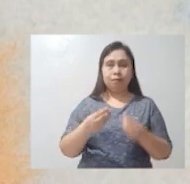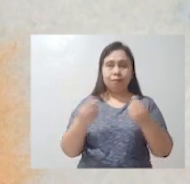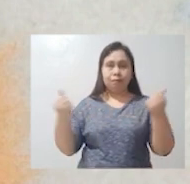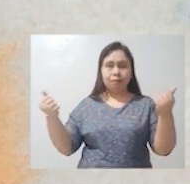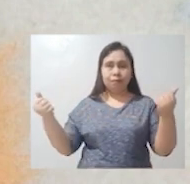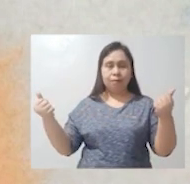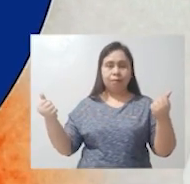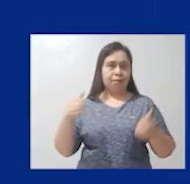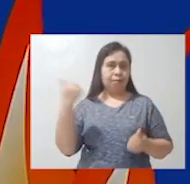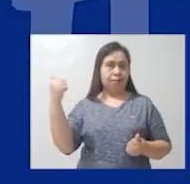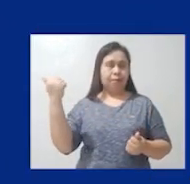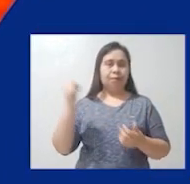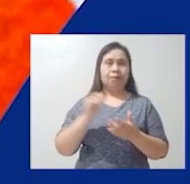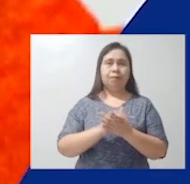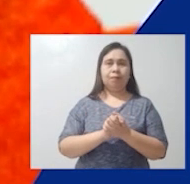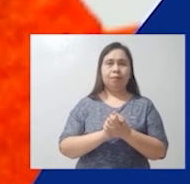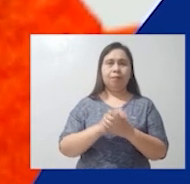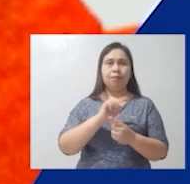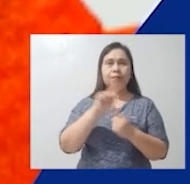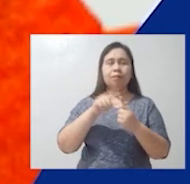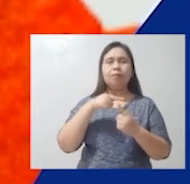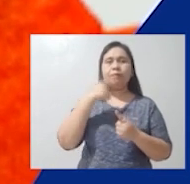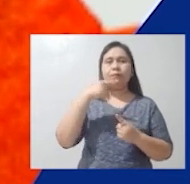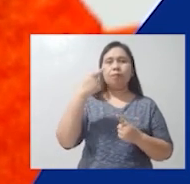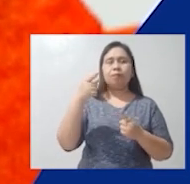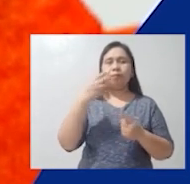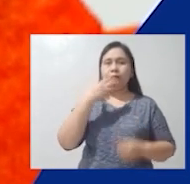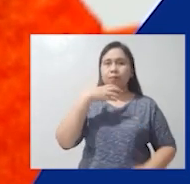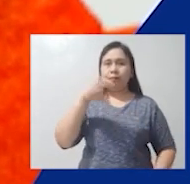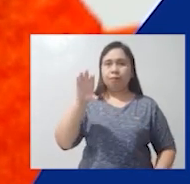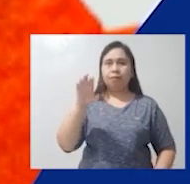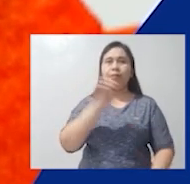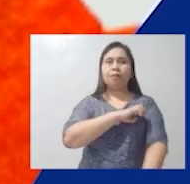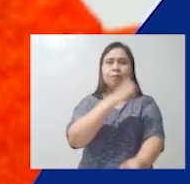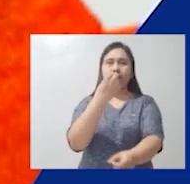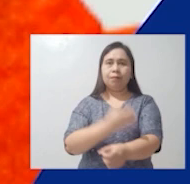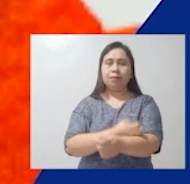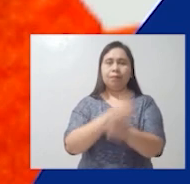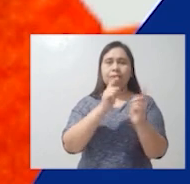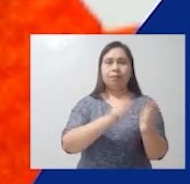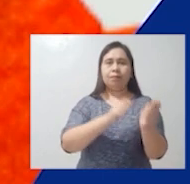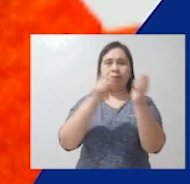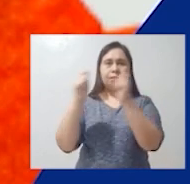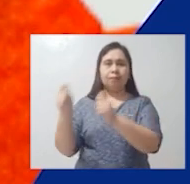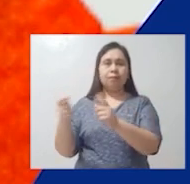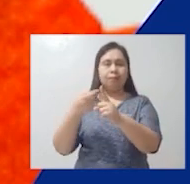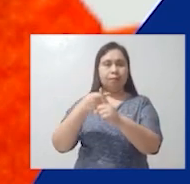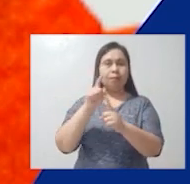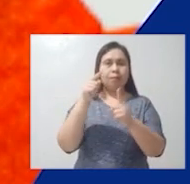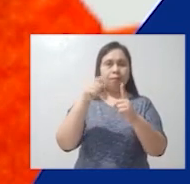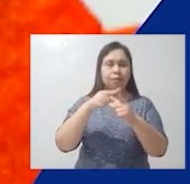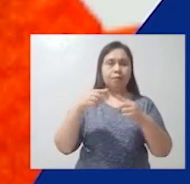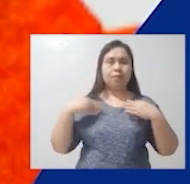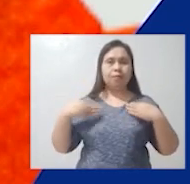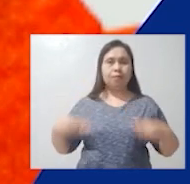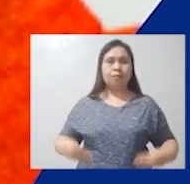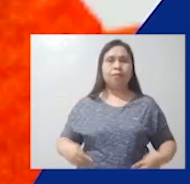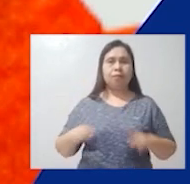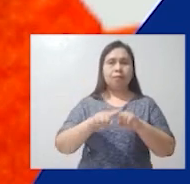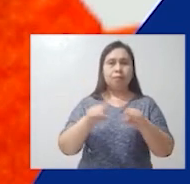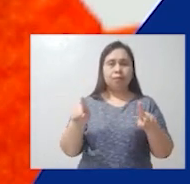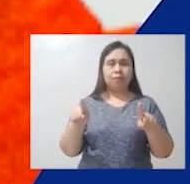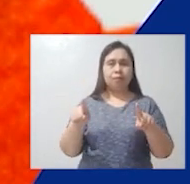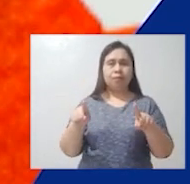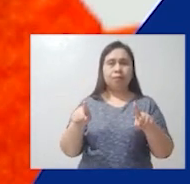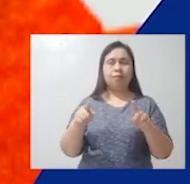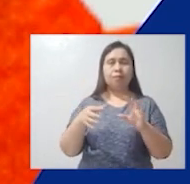other more. When we say heat, it is the energy transferred from or to a body due to the difference in